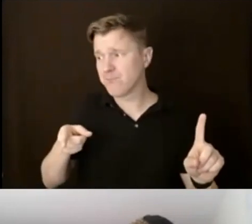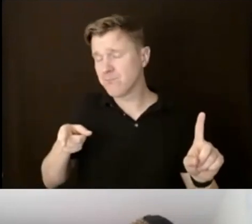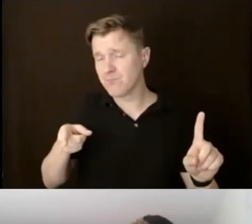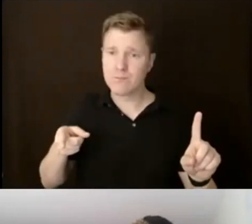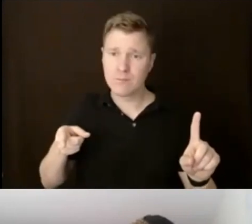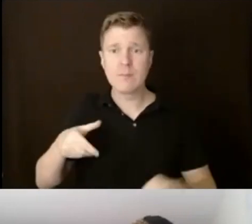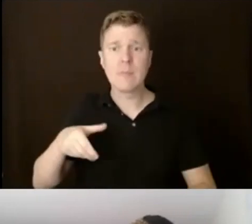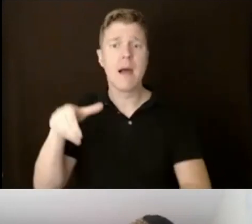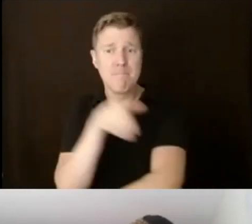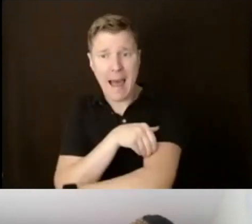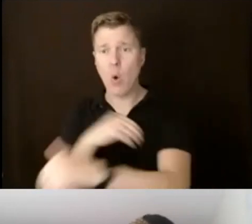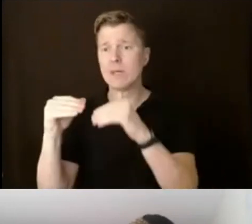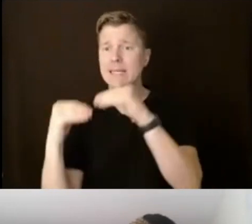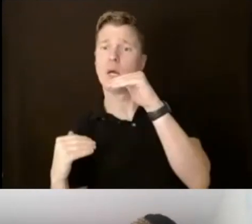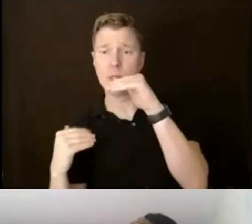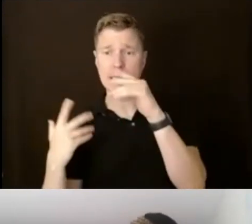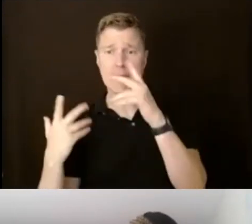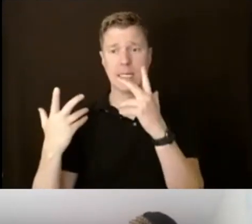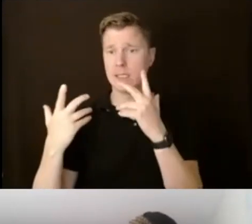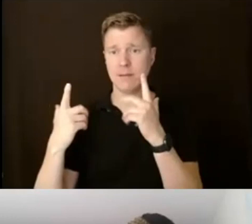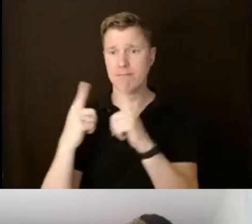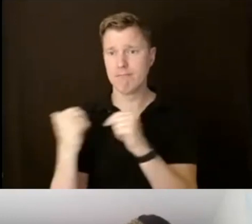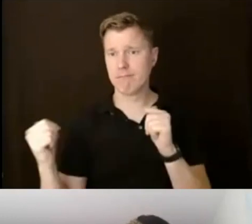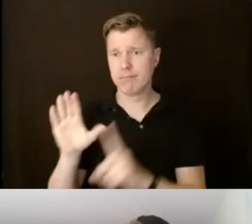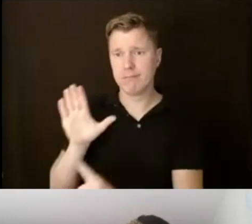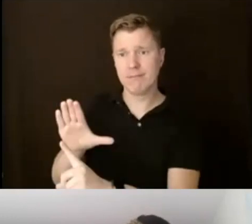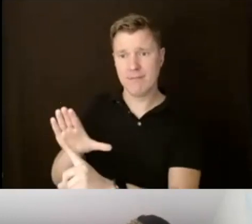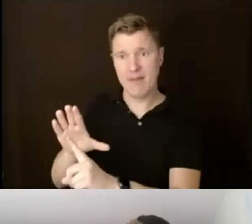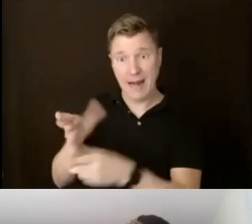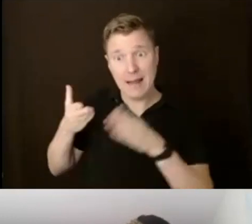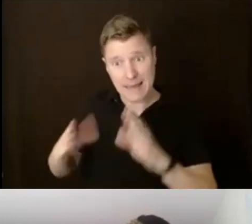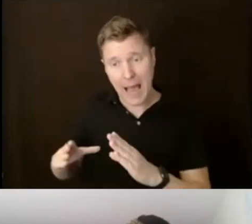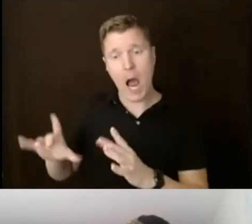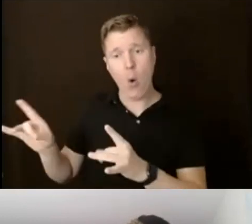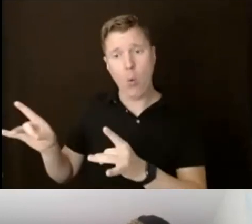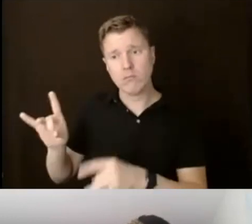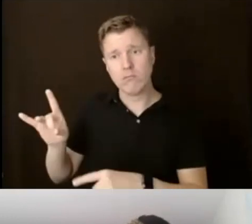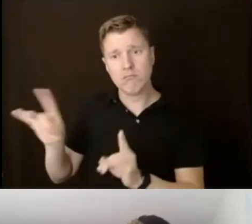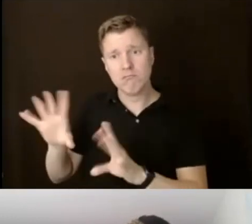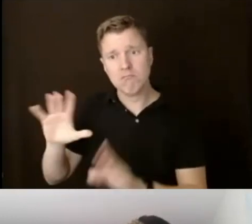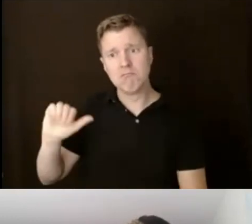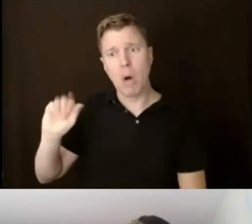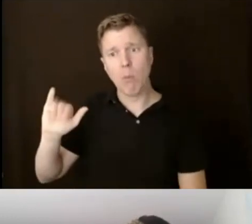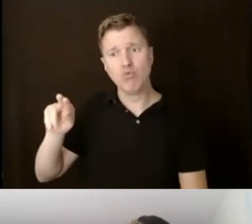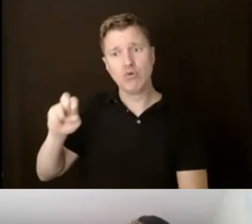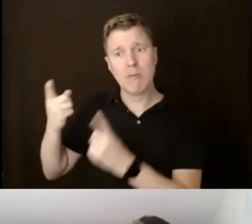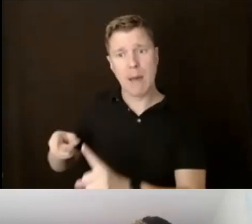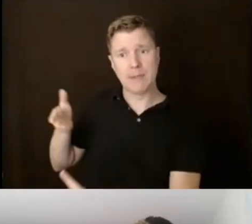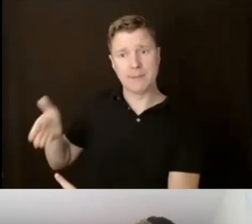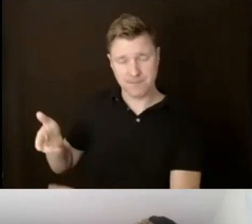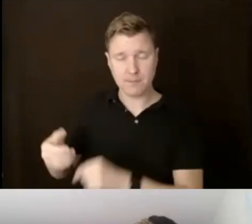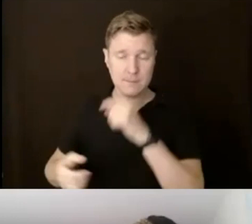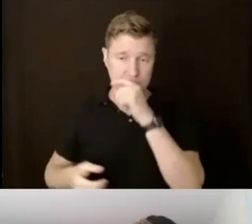power inequities and imbalances, et cetera, that allow for abuse. So at Reliance, we see